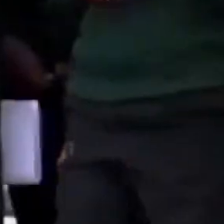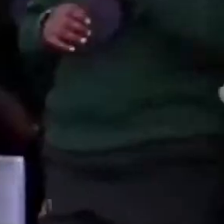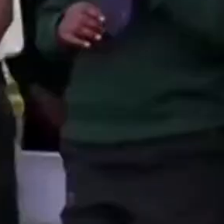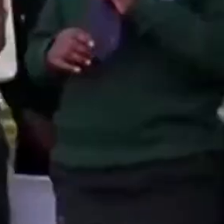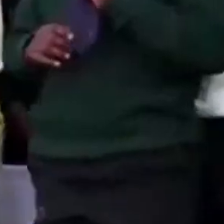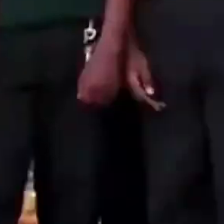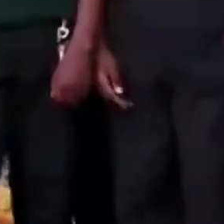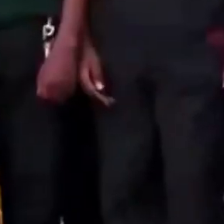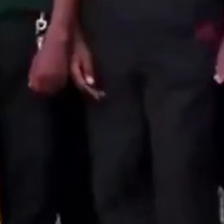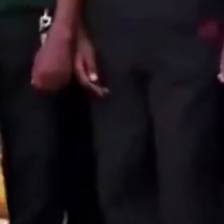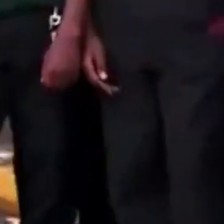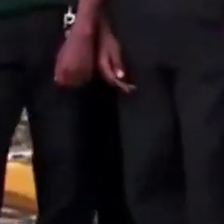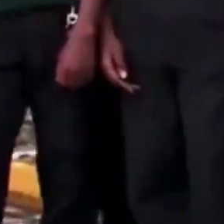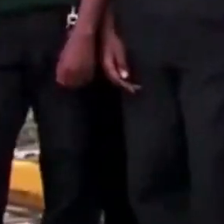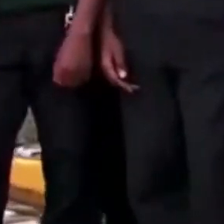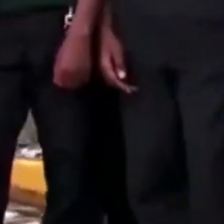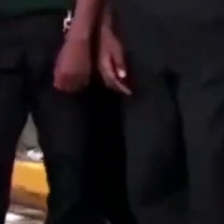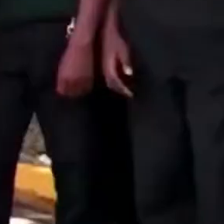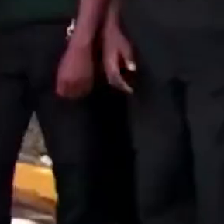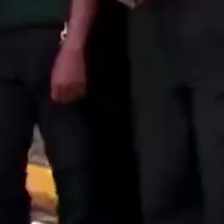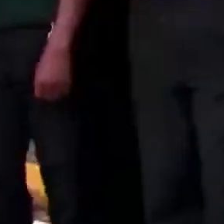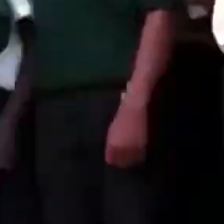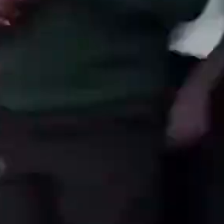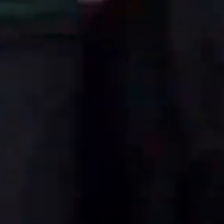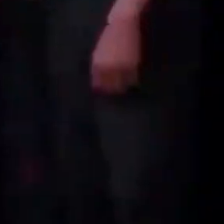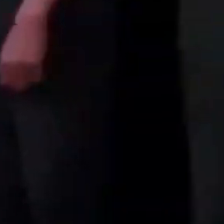Ndio hiyo. Kama mokimo.